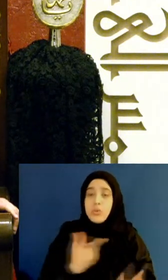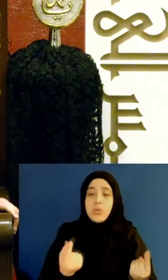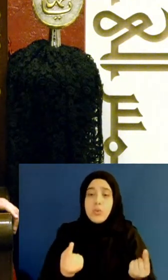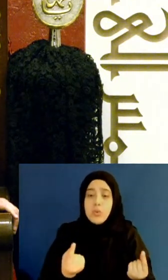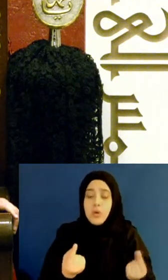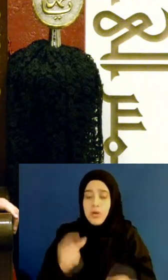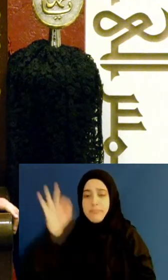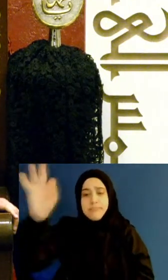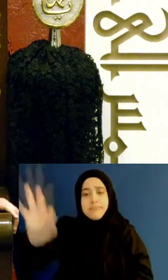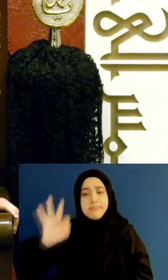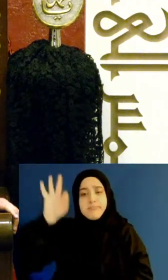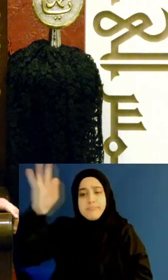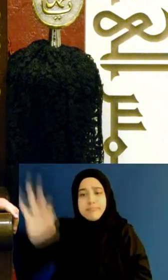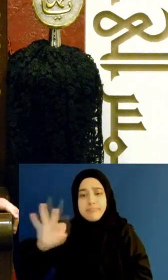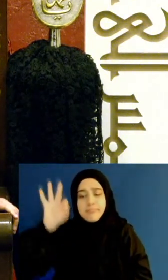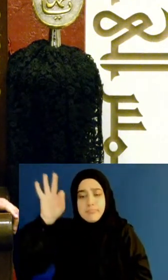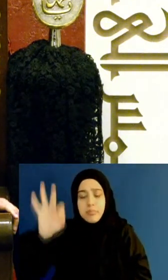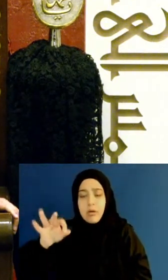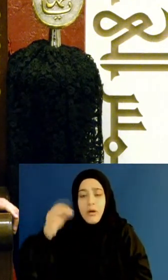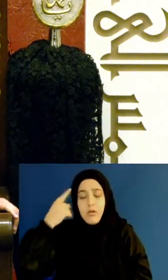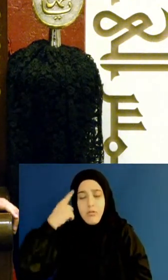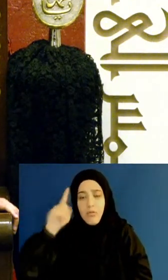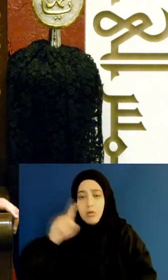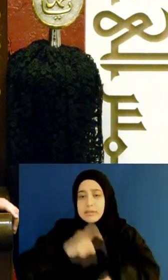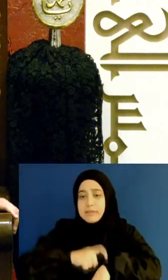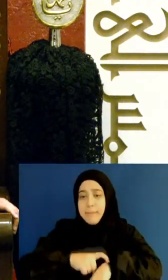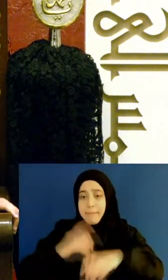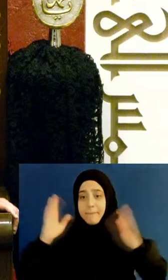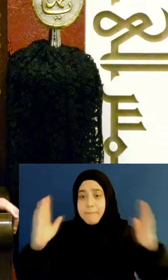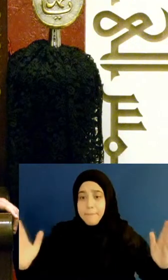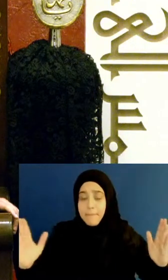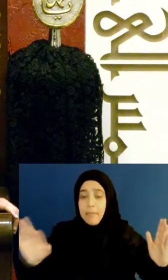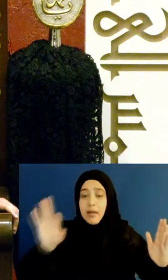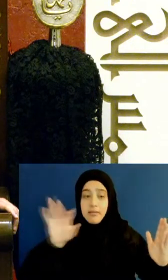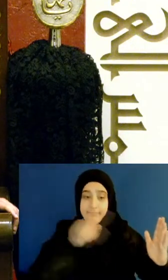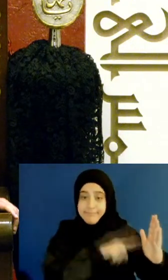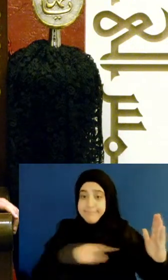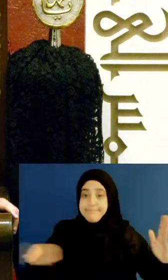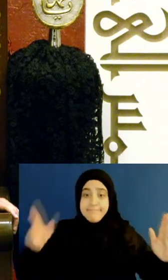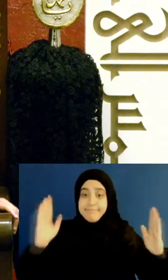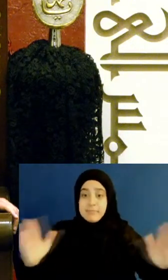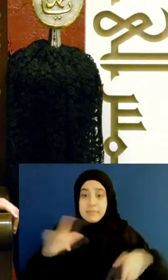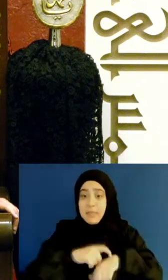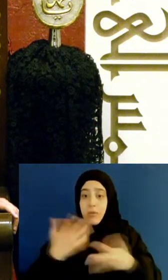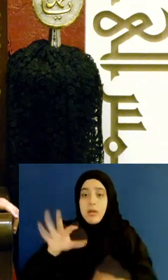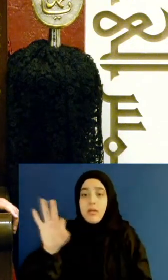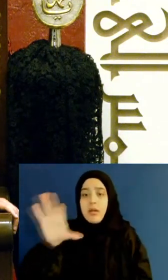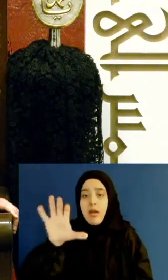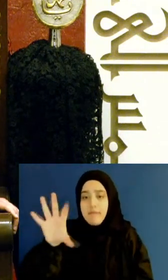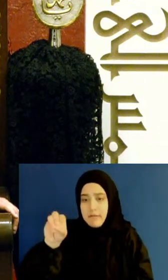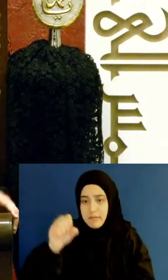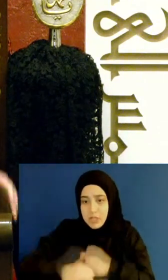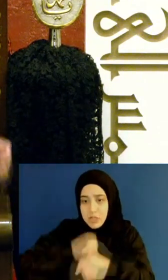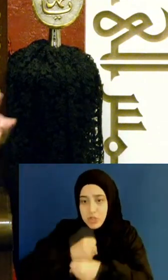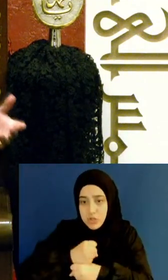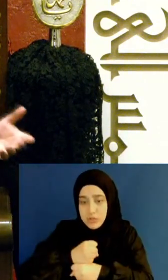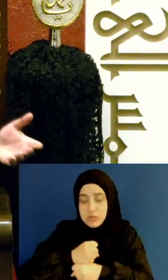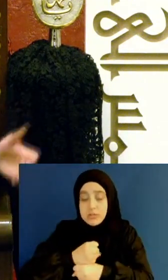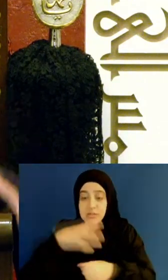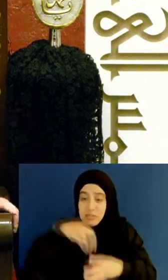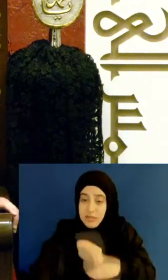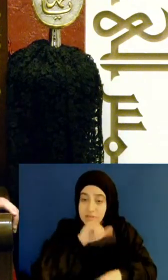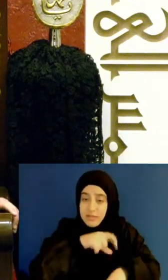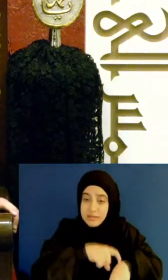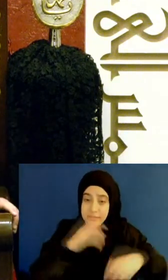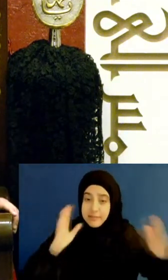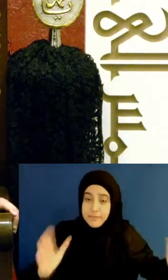for a period of 950 years. And from within the hadith of Ahlul Bayt, you find that he lived for close